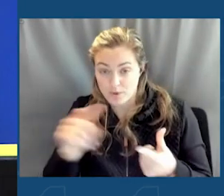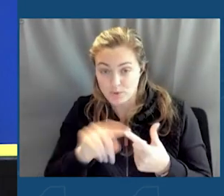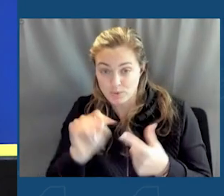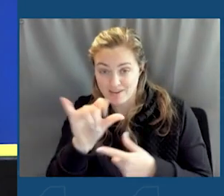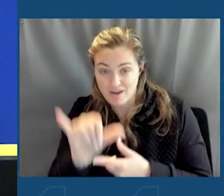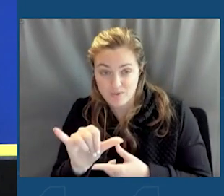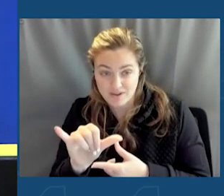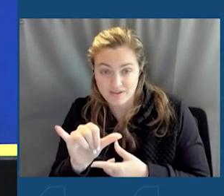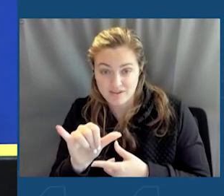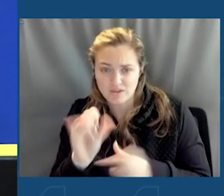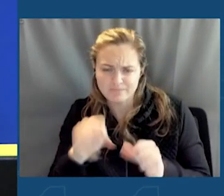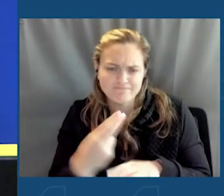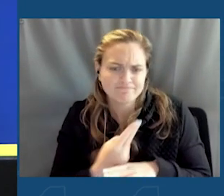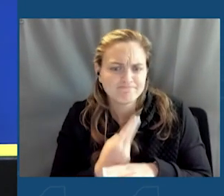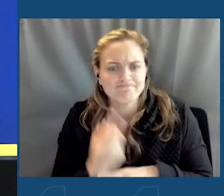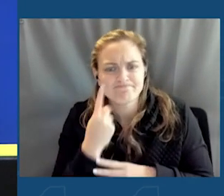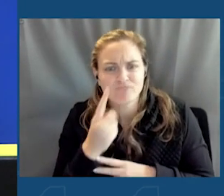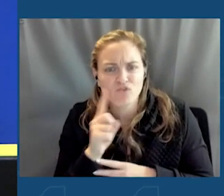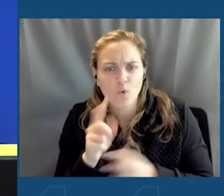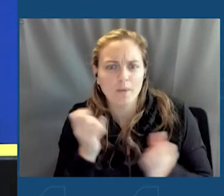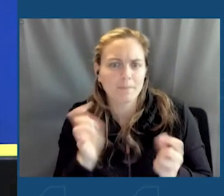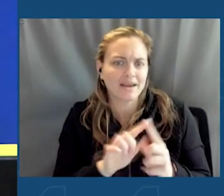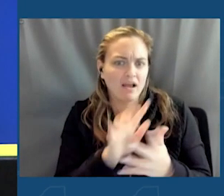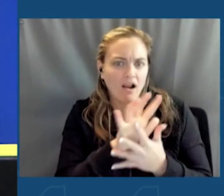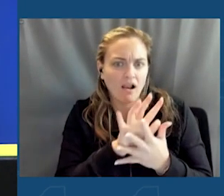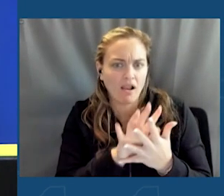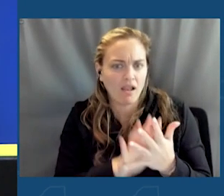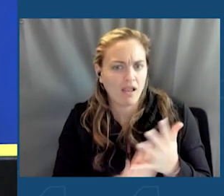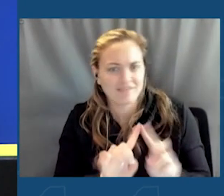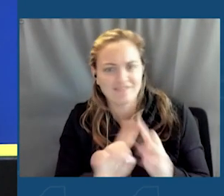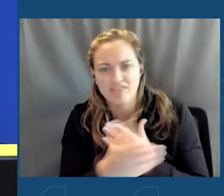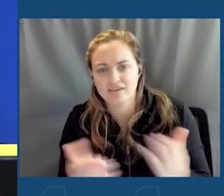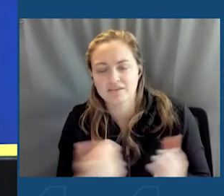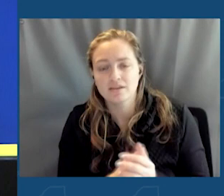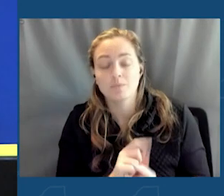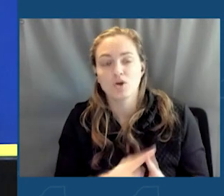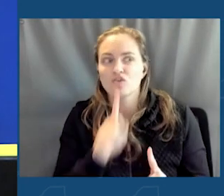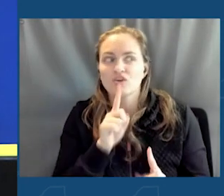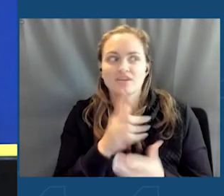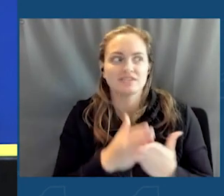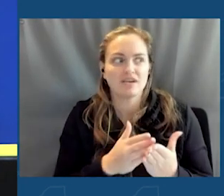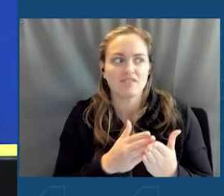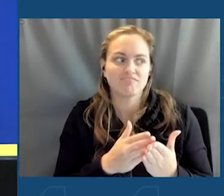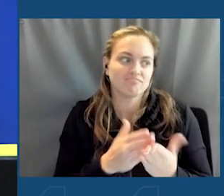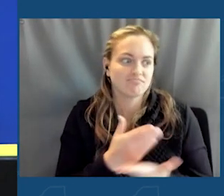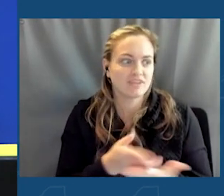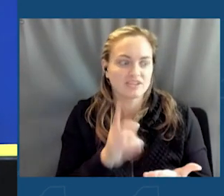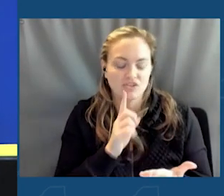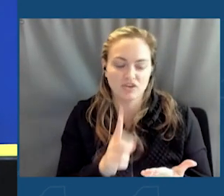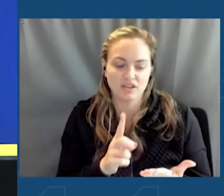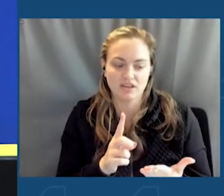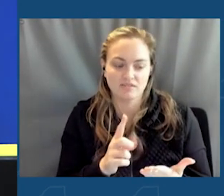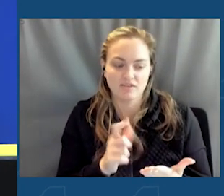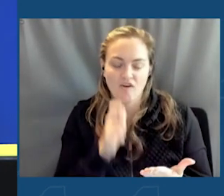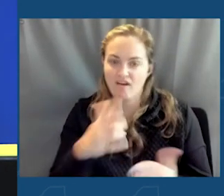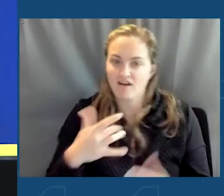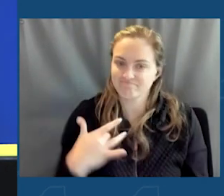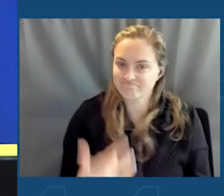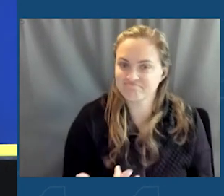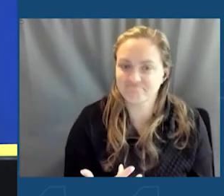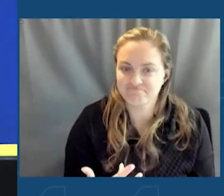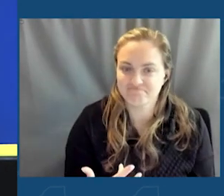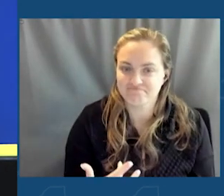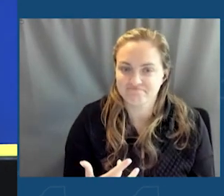that it can be used for many different things, but really some things that are quite unusual, and mostly